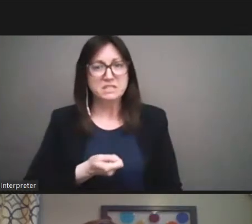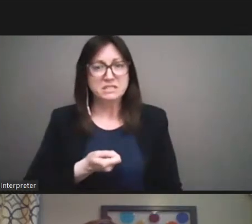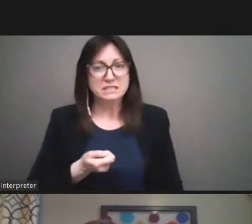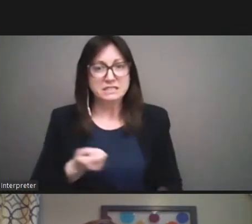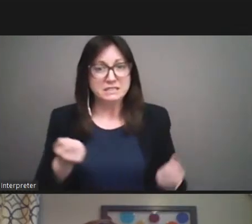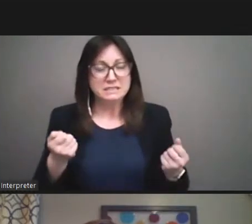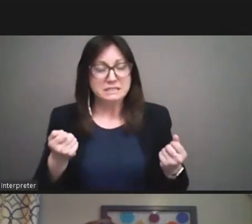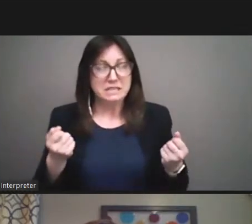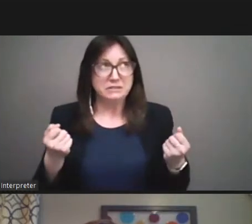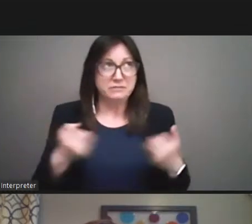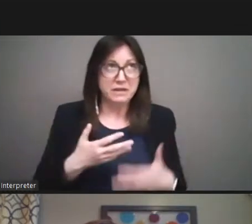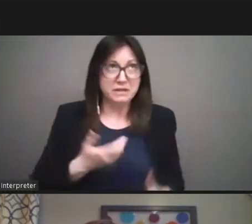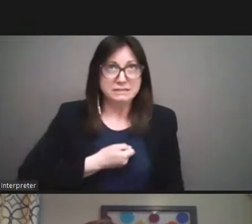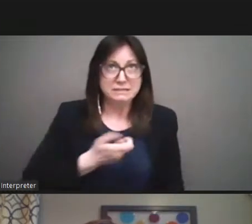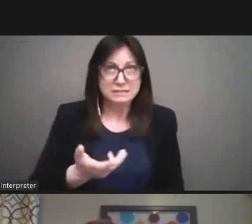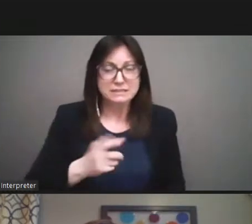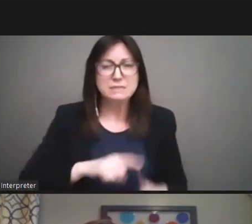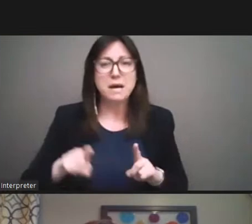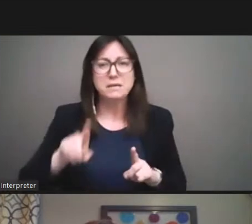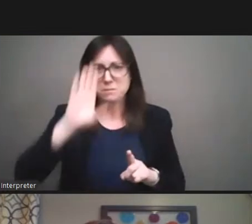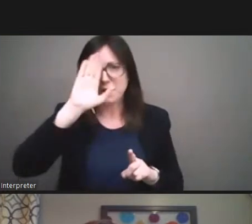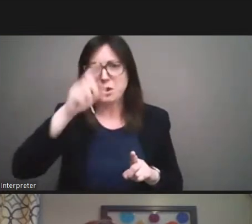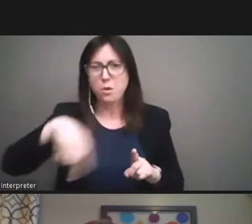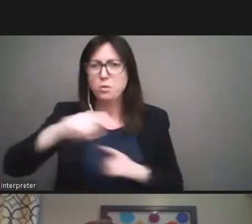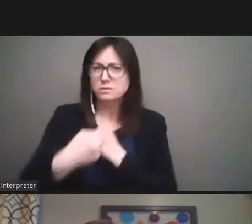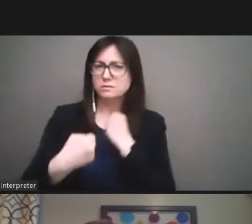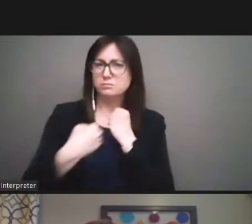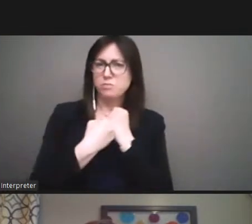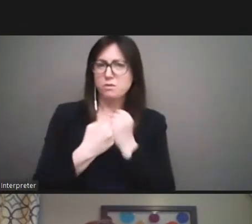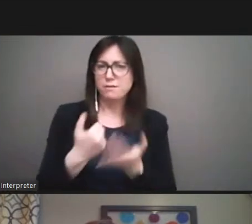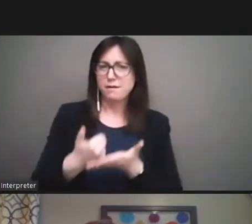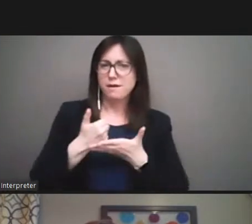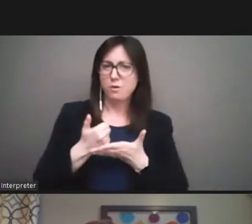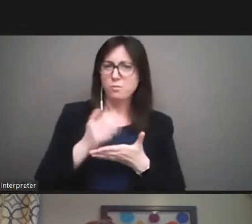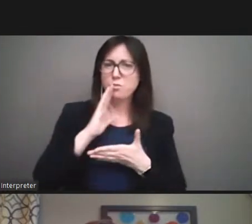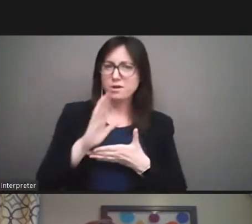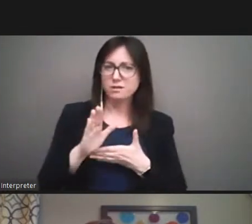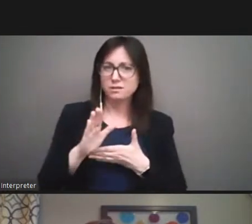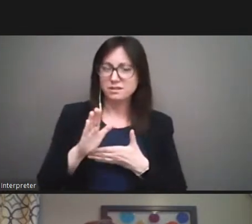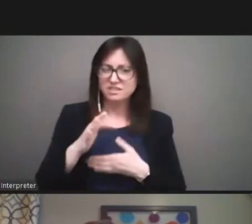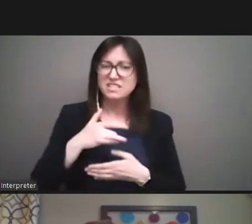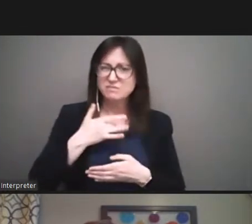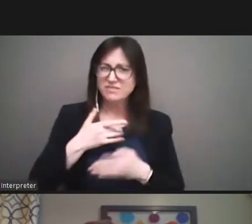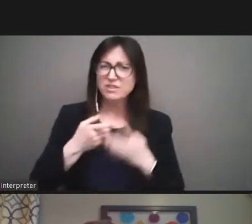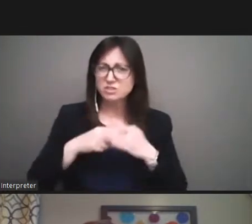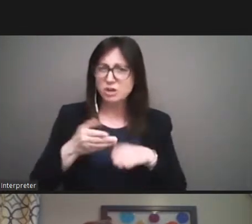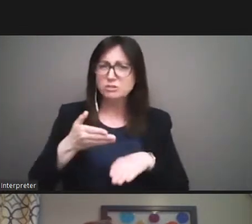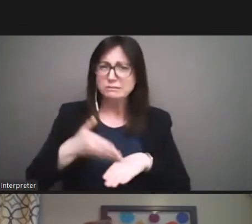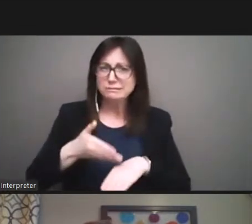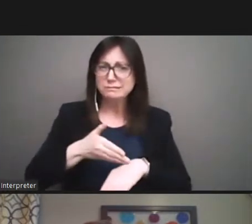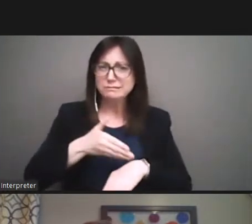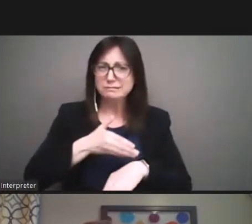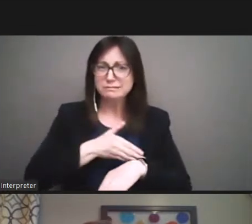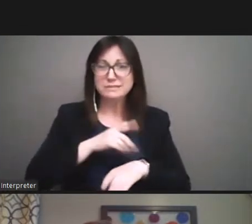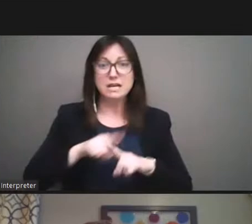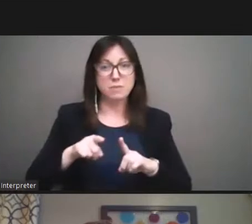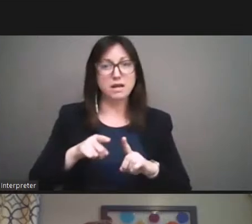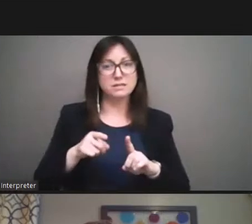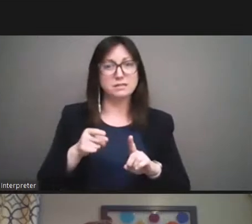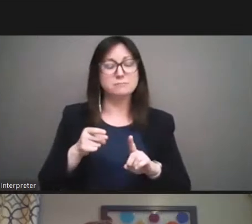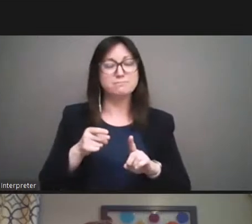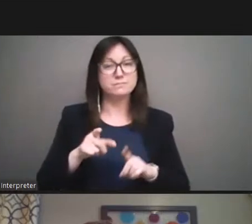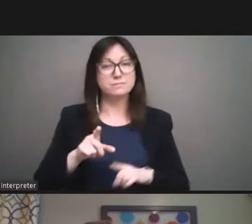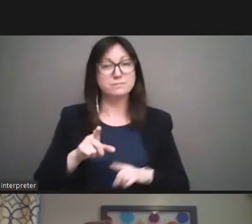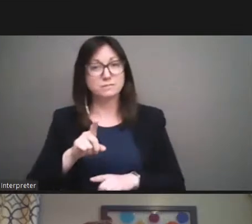you through that. And I think steps are being made. But that fear that's very,